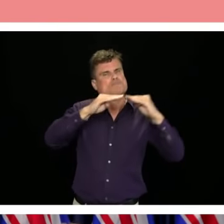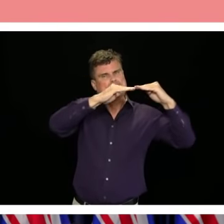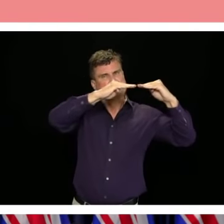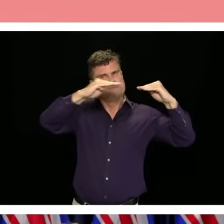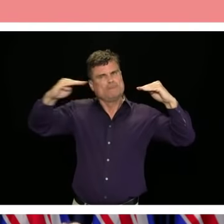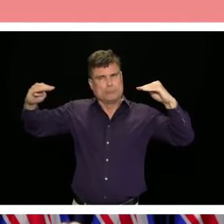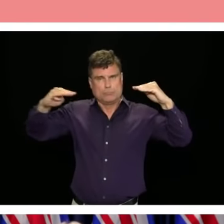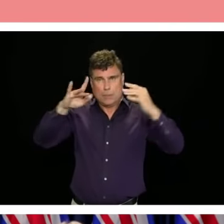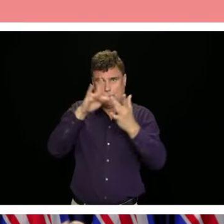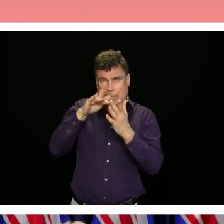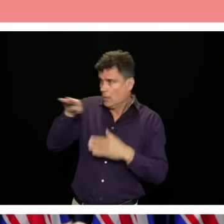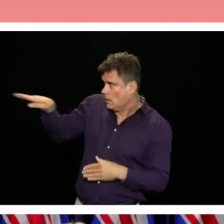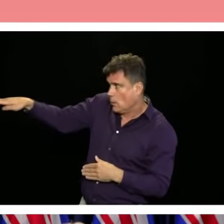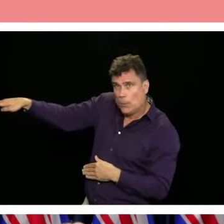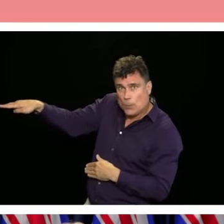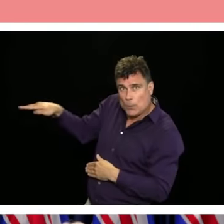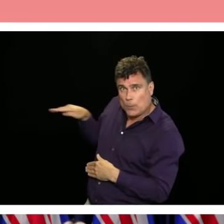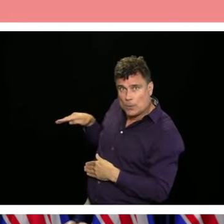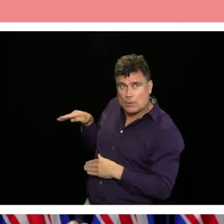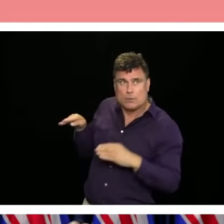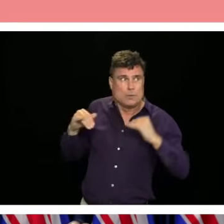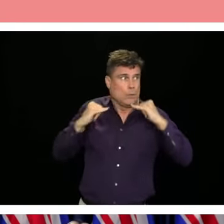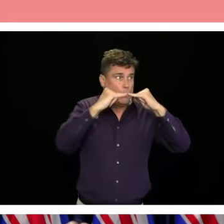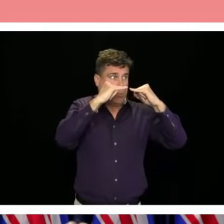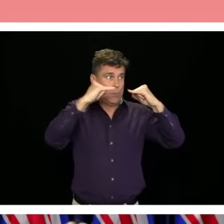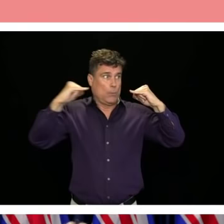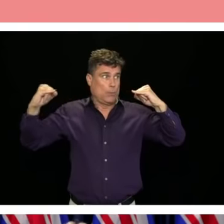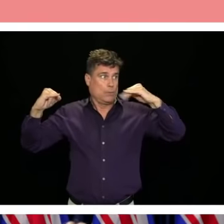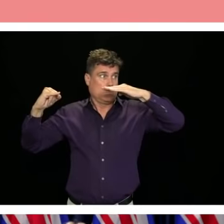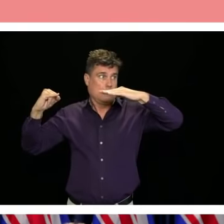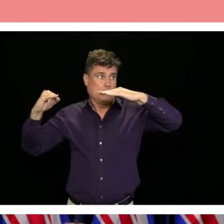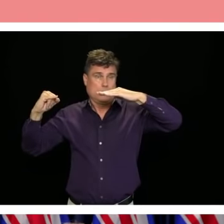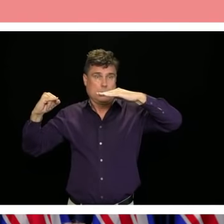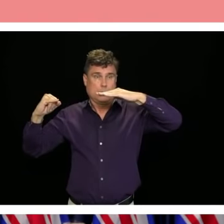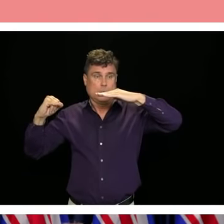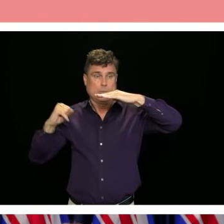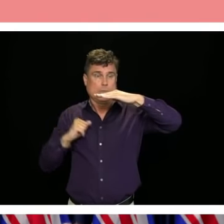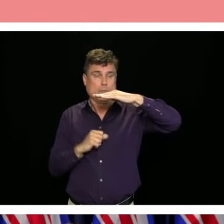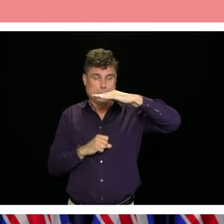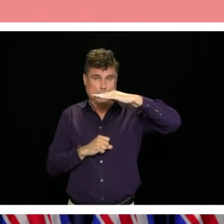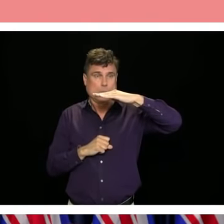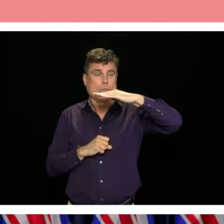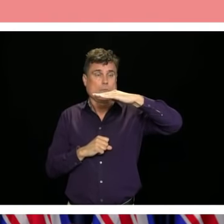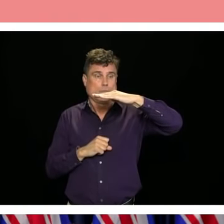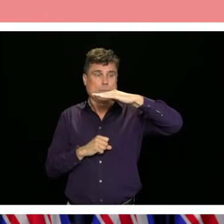our mobility, where people are going, and comparing that to our